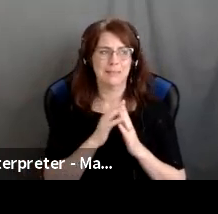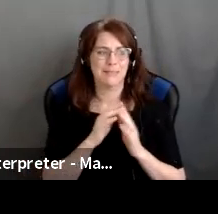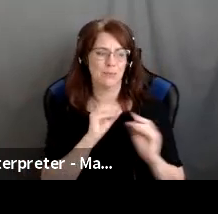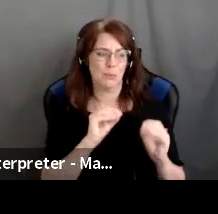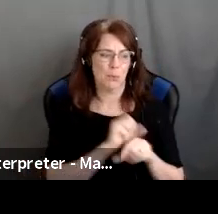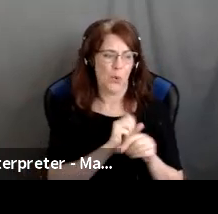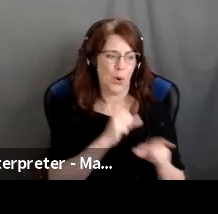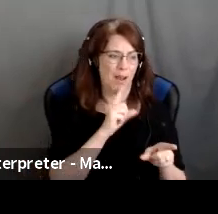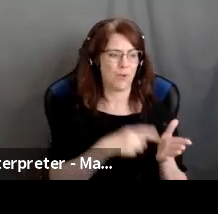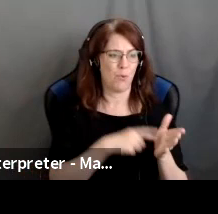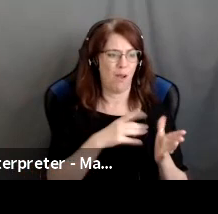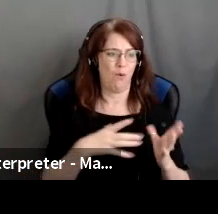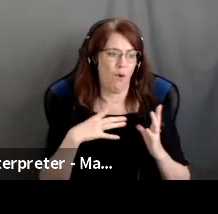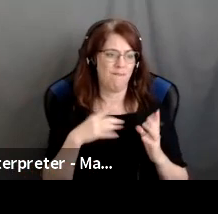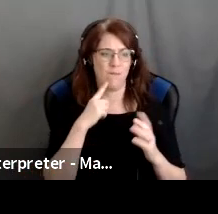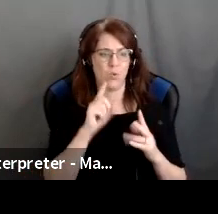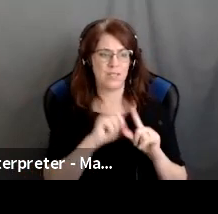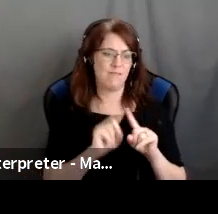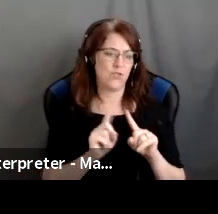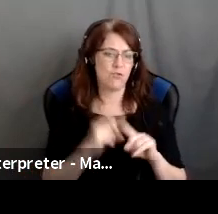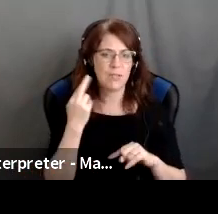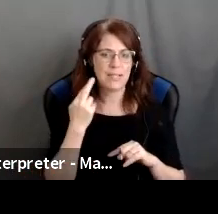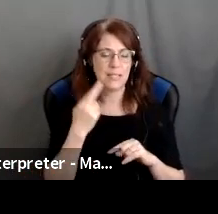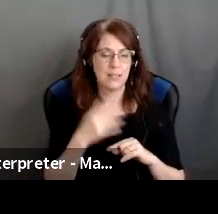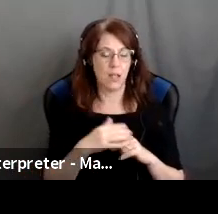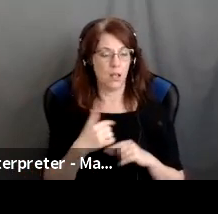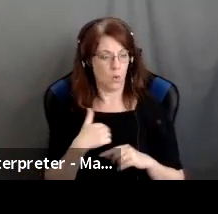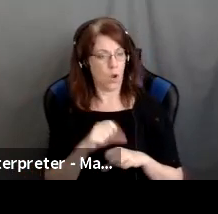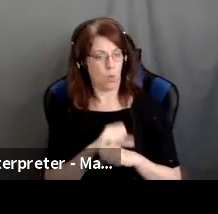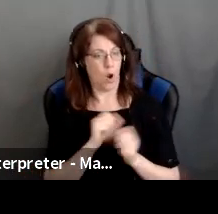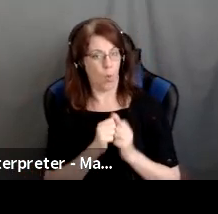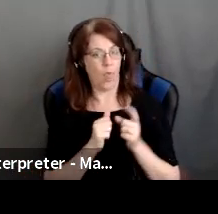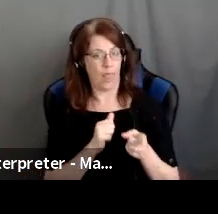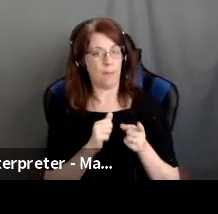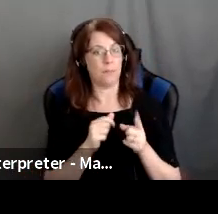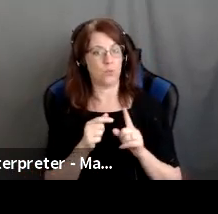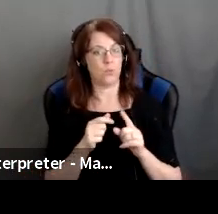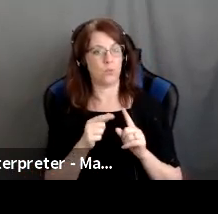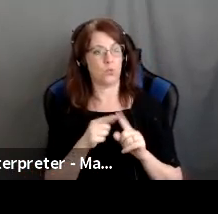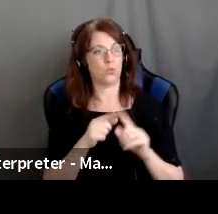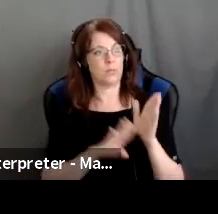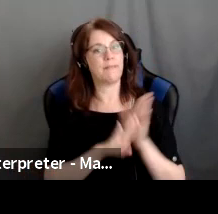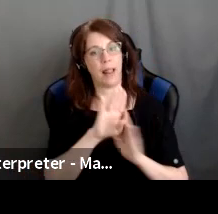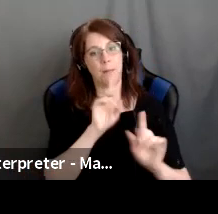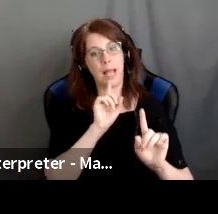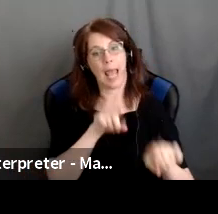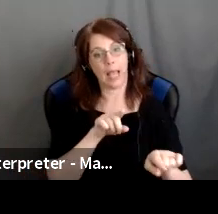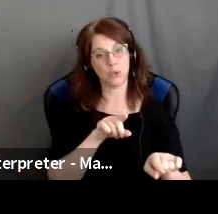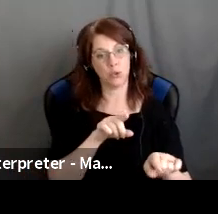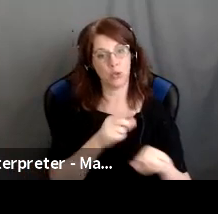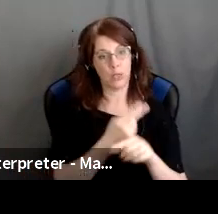had to take time off for various things. And while we work with them to frame an answer that they can use for their